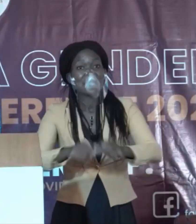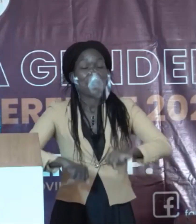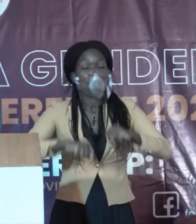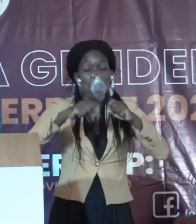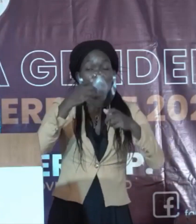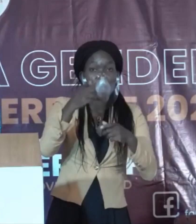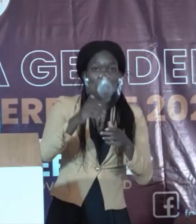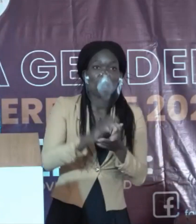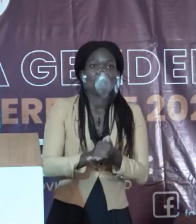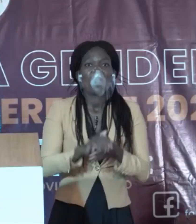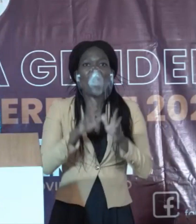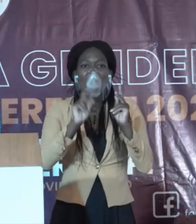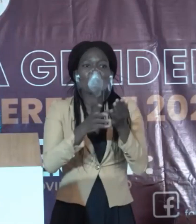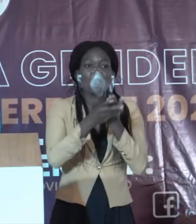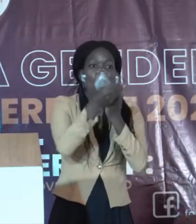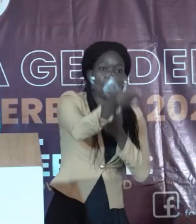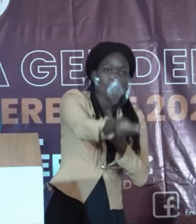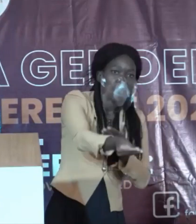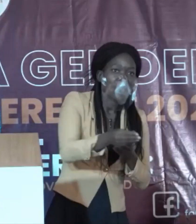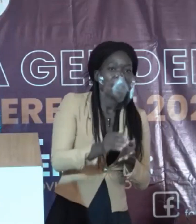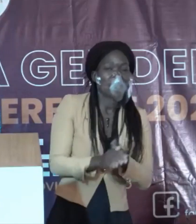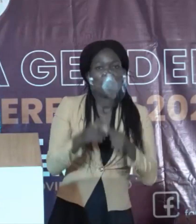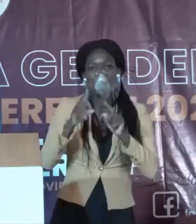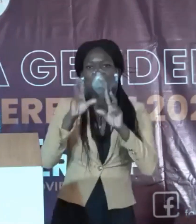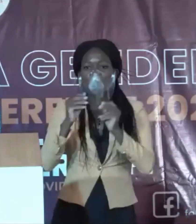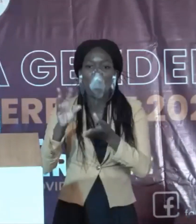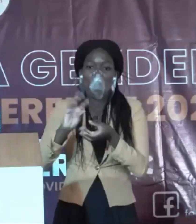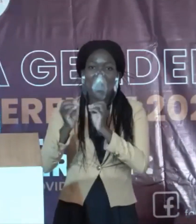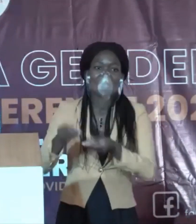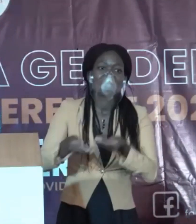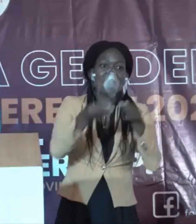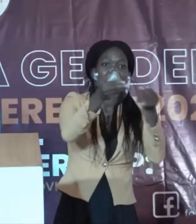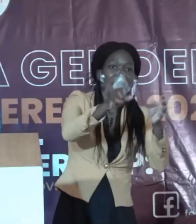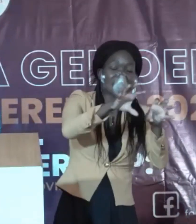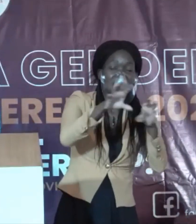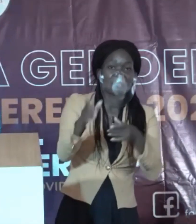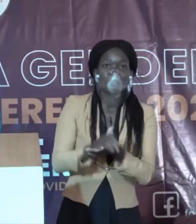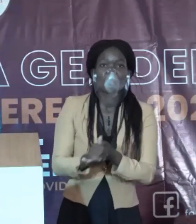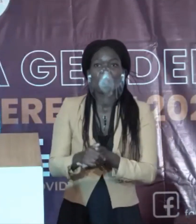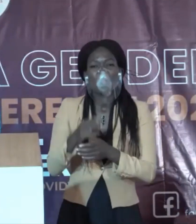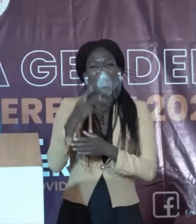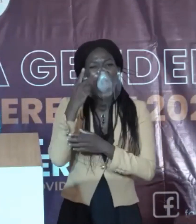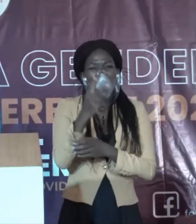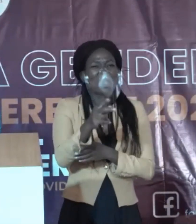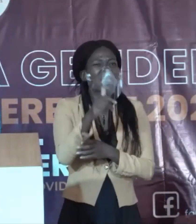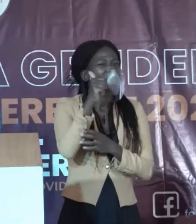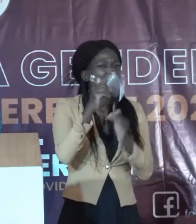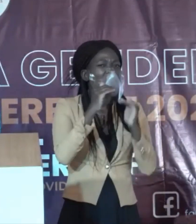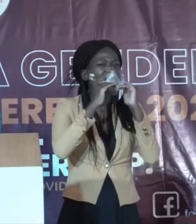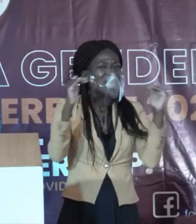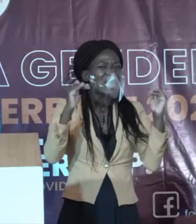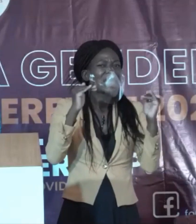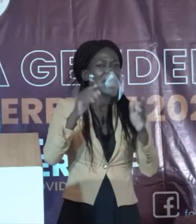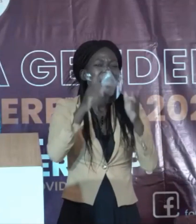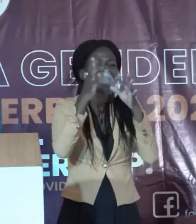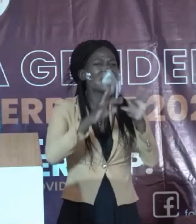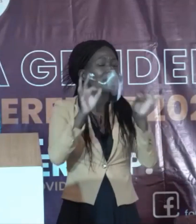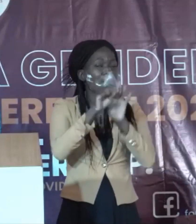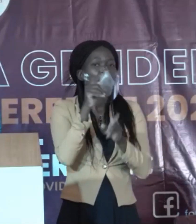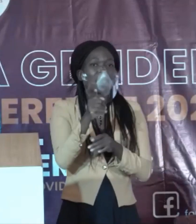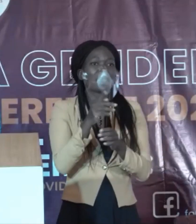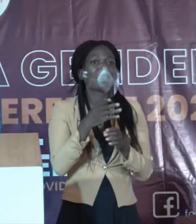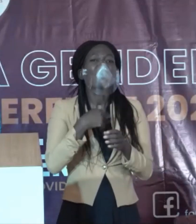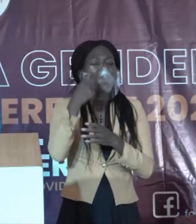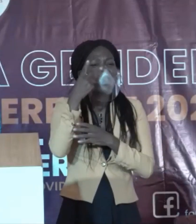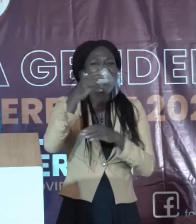intermediary buyers and suppliers, taking into consideration gender mainstreaming as primary objectives.